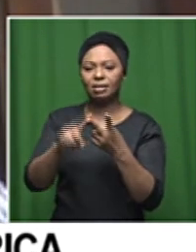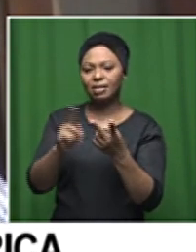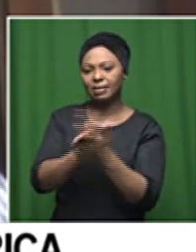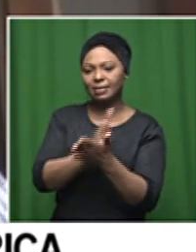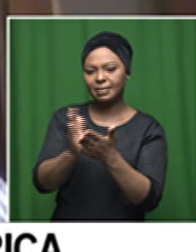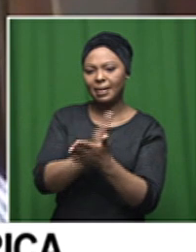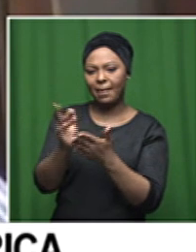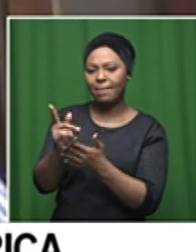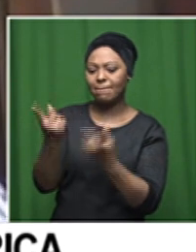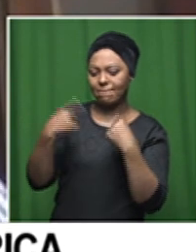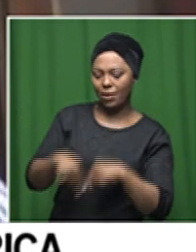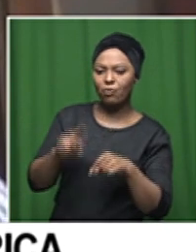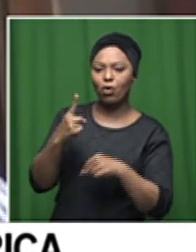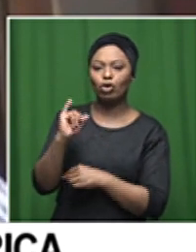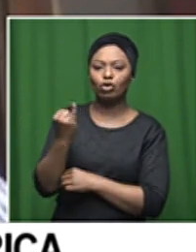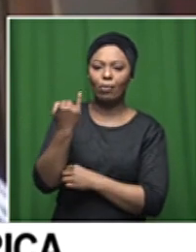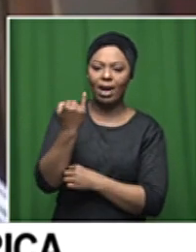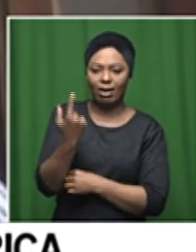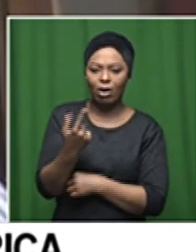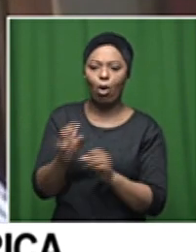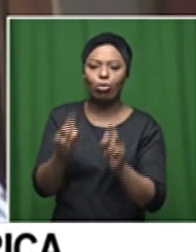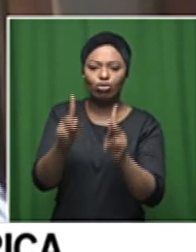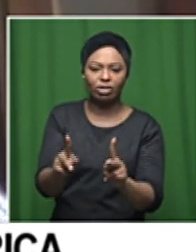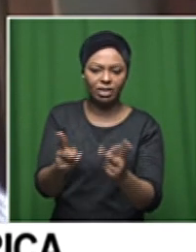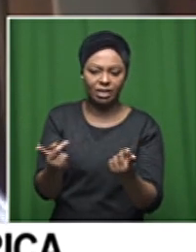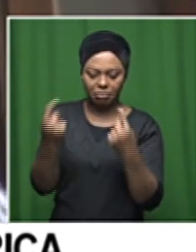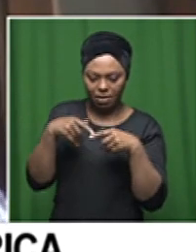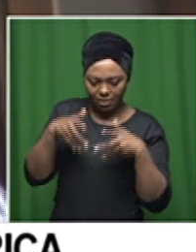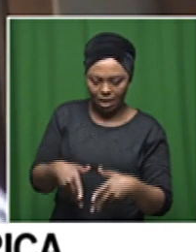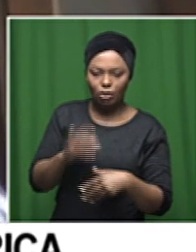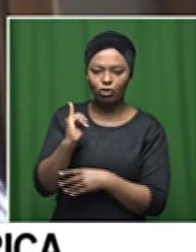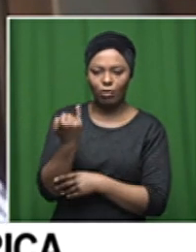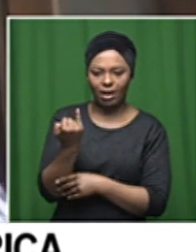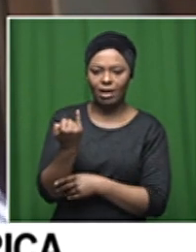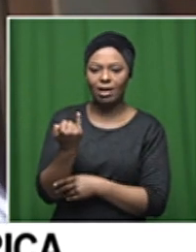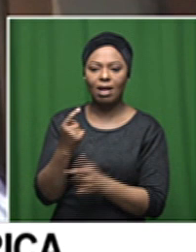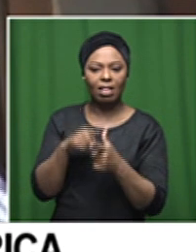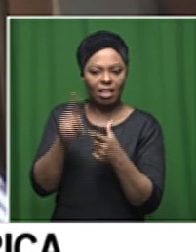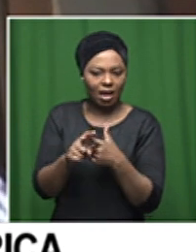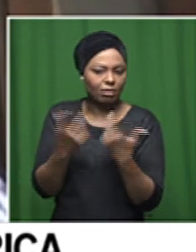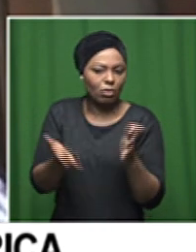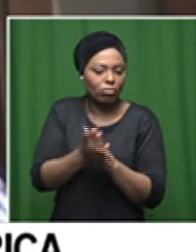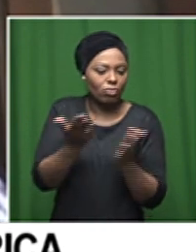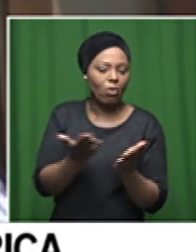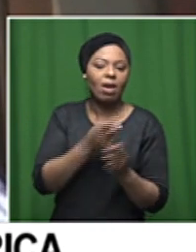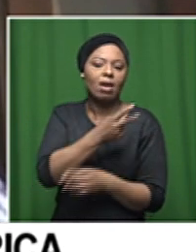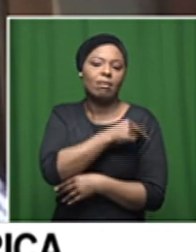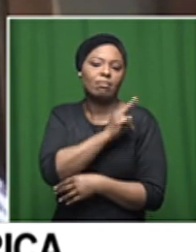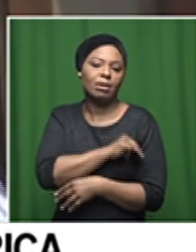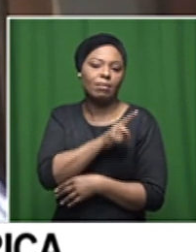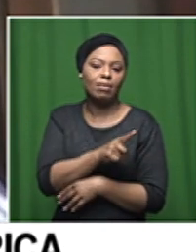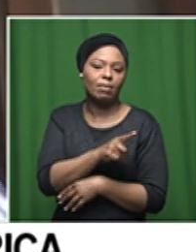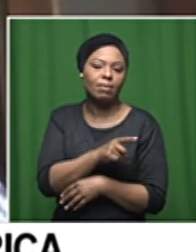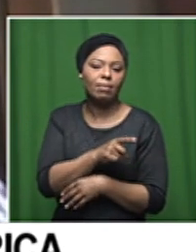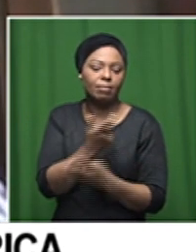to Joburg for opportunities, and then also goes to health. Currently, we